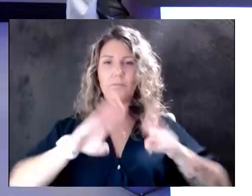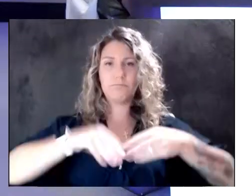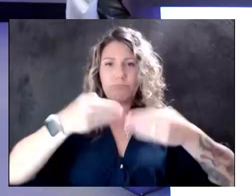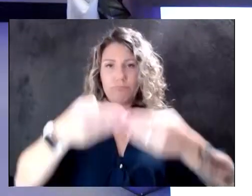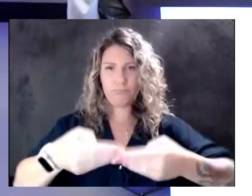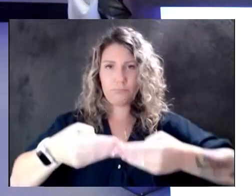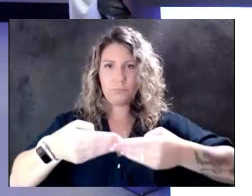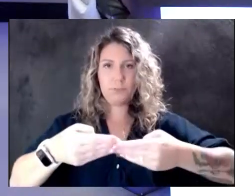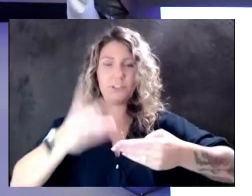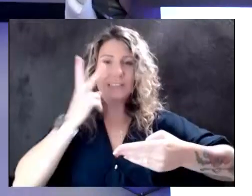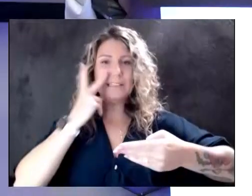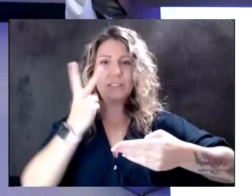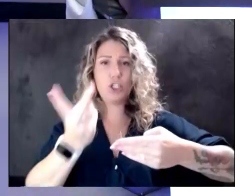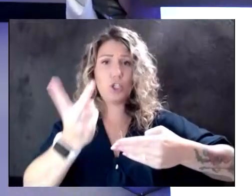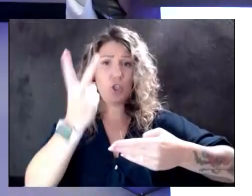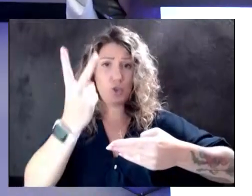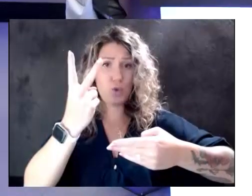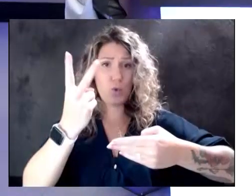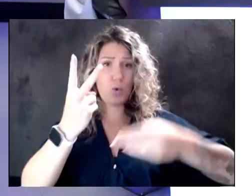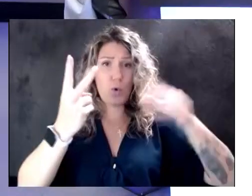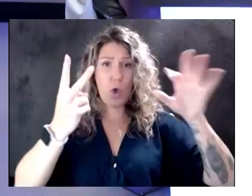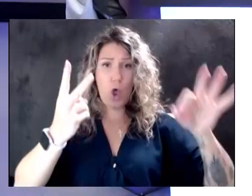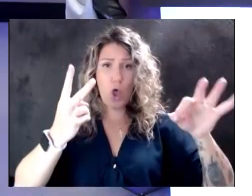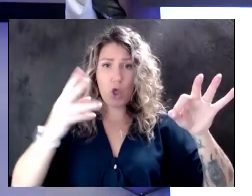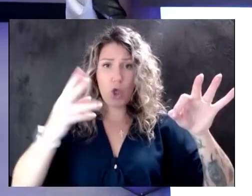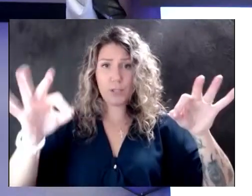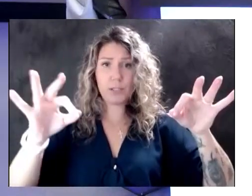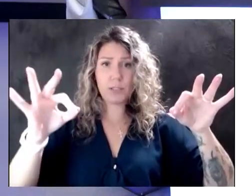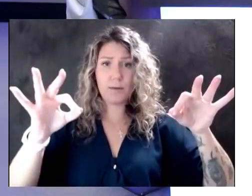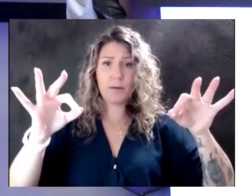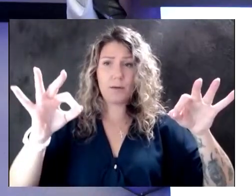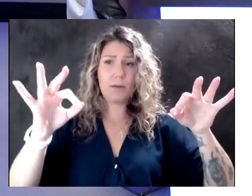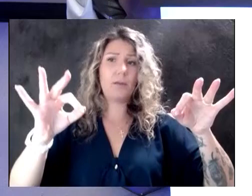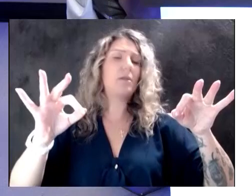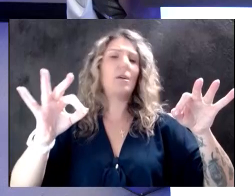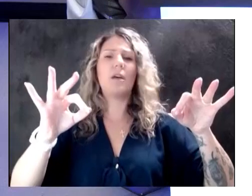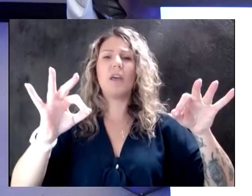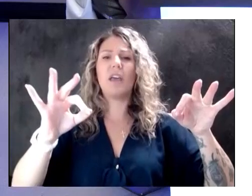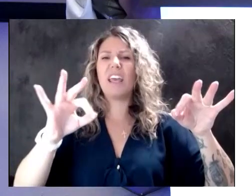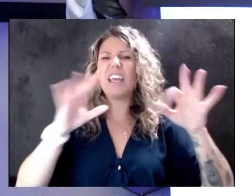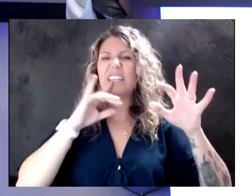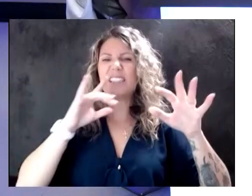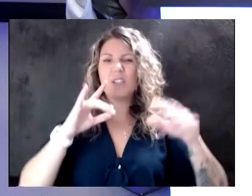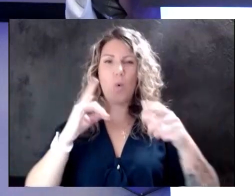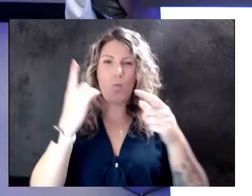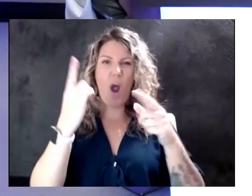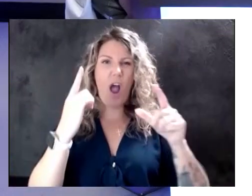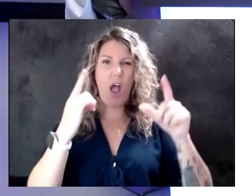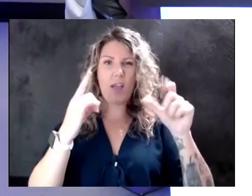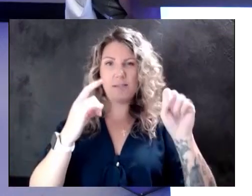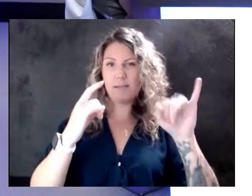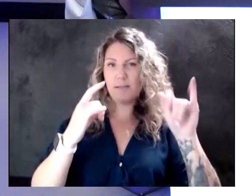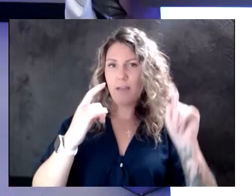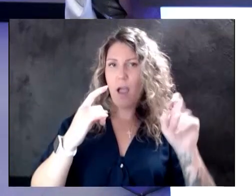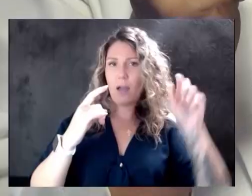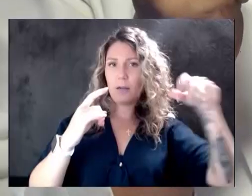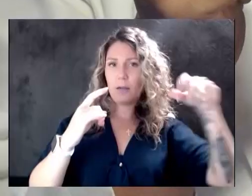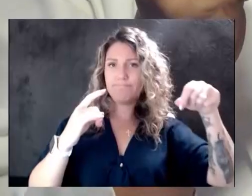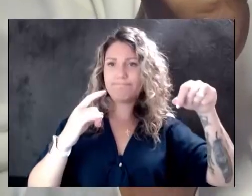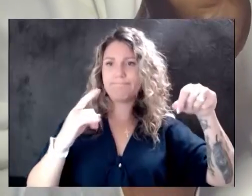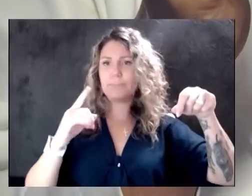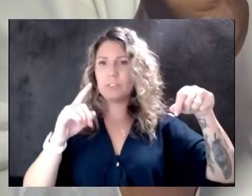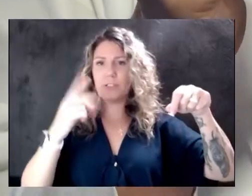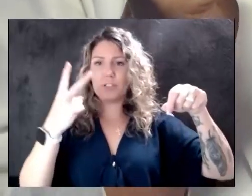so there's 2 little holes. So you have this kind of wicking strip over on one side, Let's see my. and then you've got 2 holes over